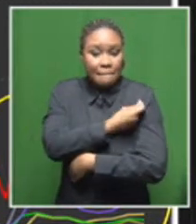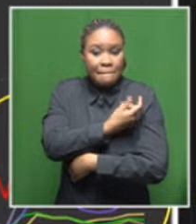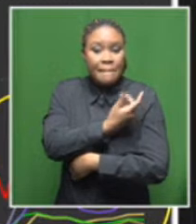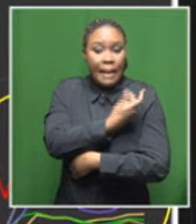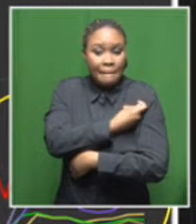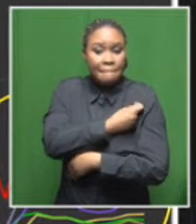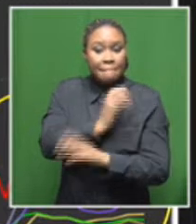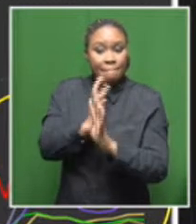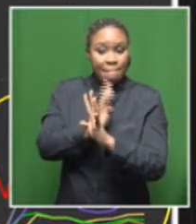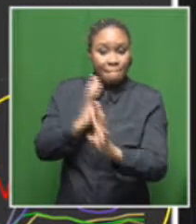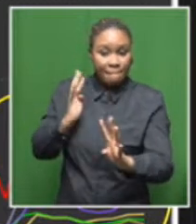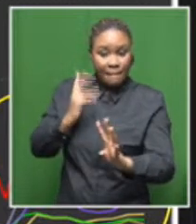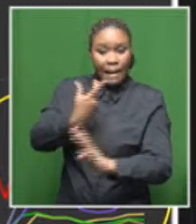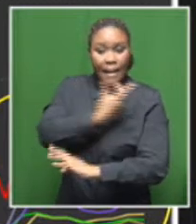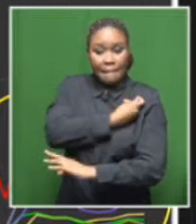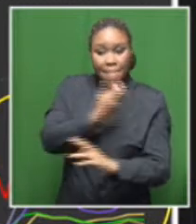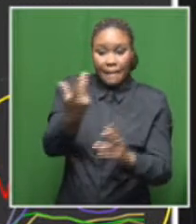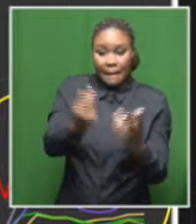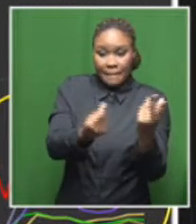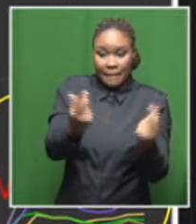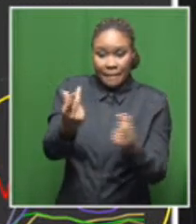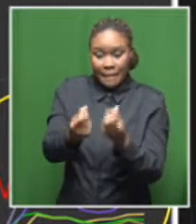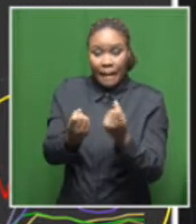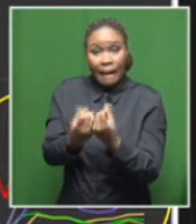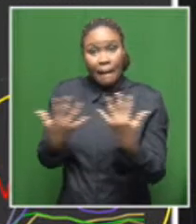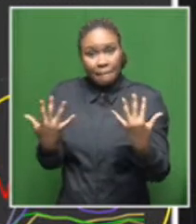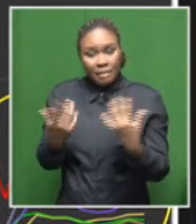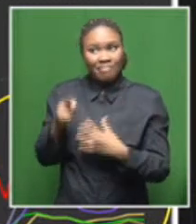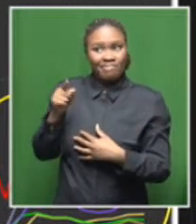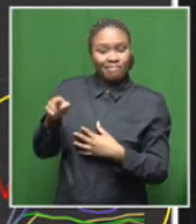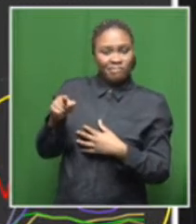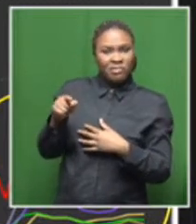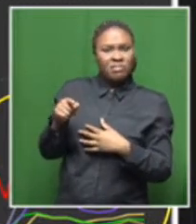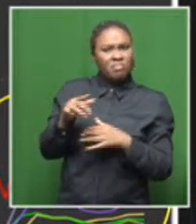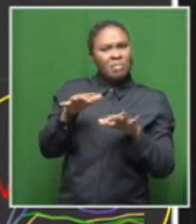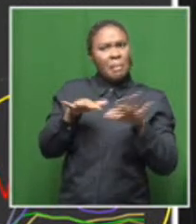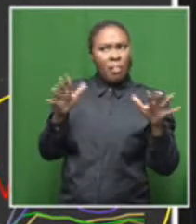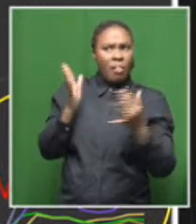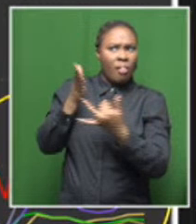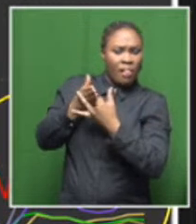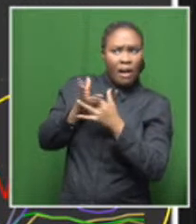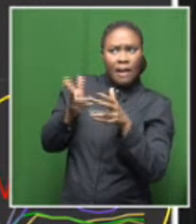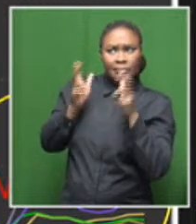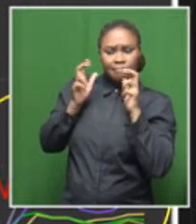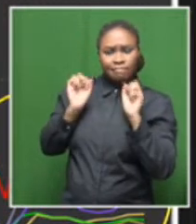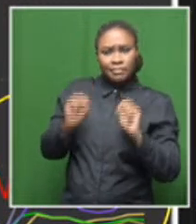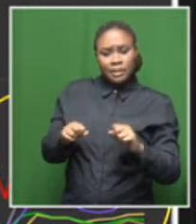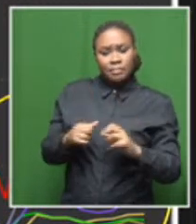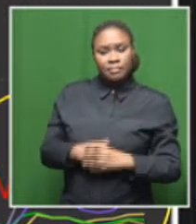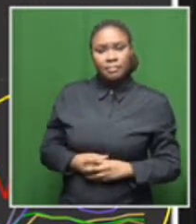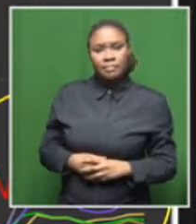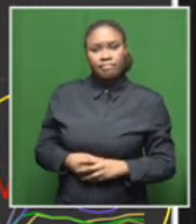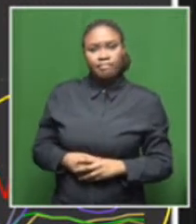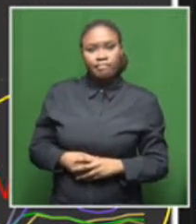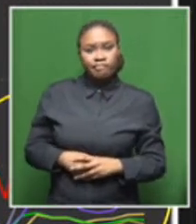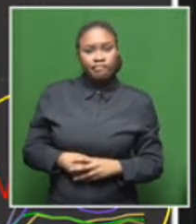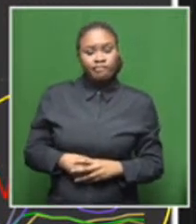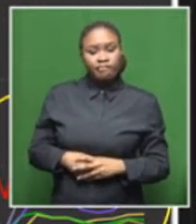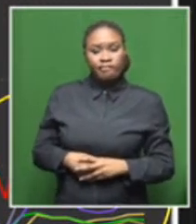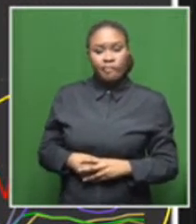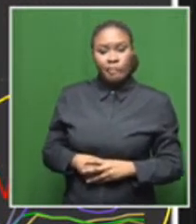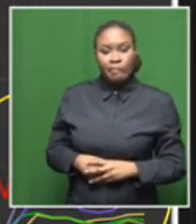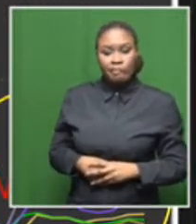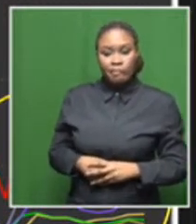is on the public dashboard, and you can watch what's happening. So this was the growth in the vaccination program, with